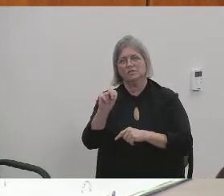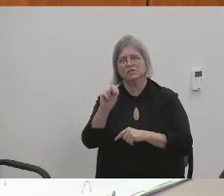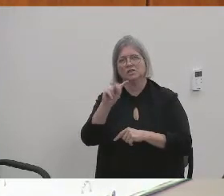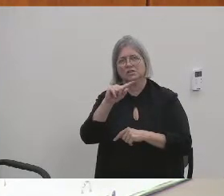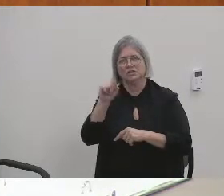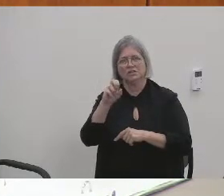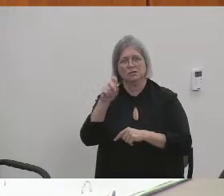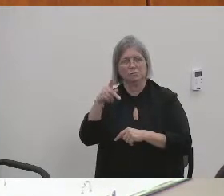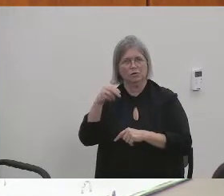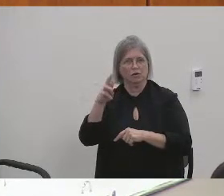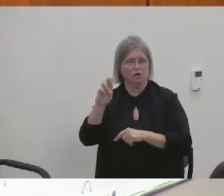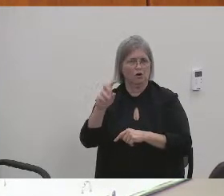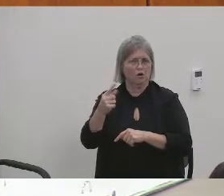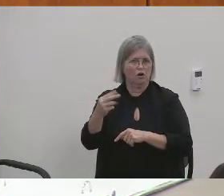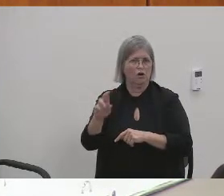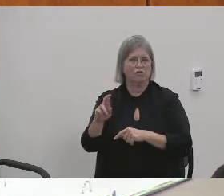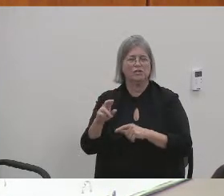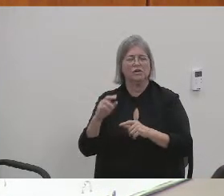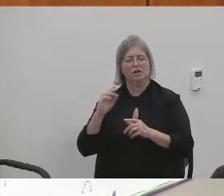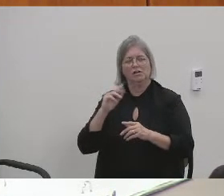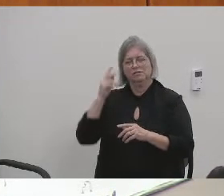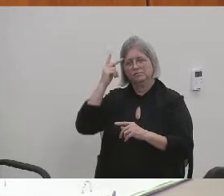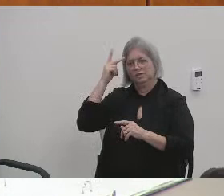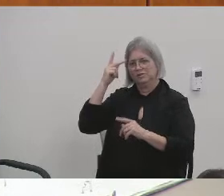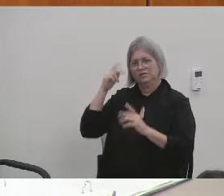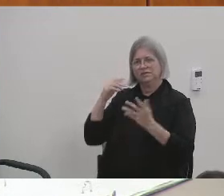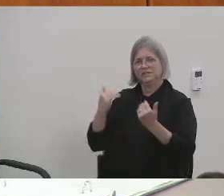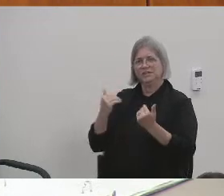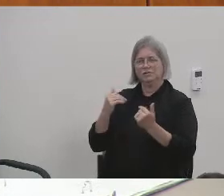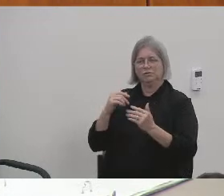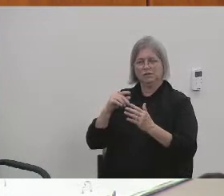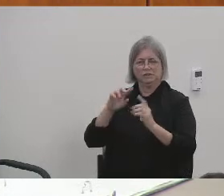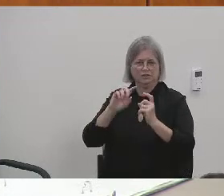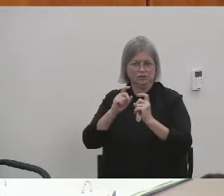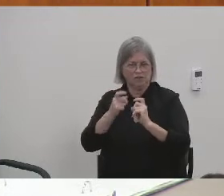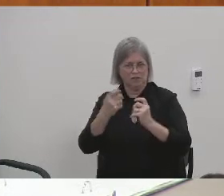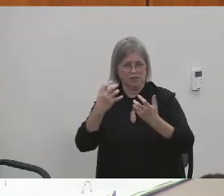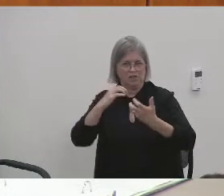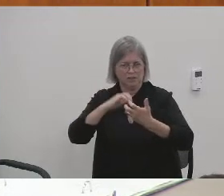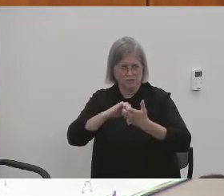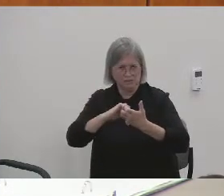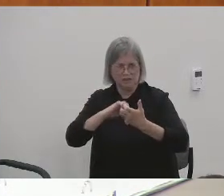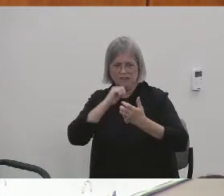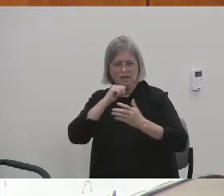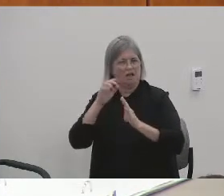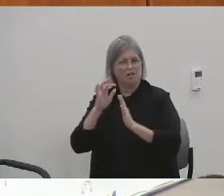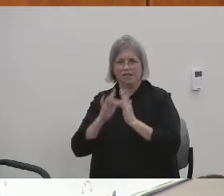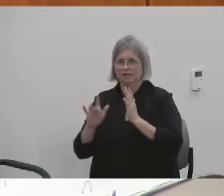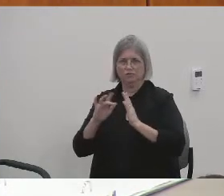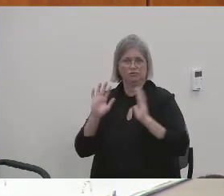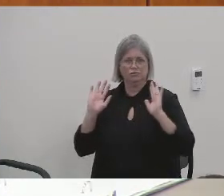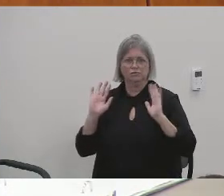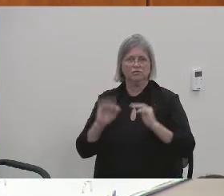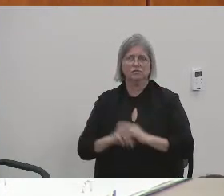our philosophy this year is let's modify, let's not cancel. So we appreciate their efforts in making this